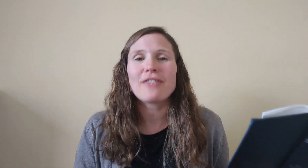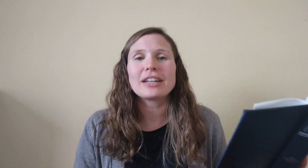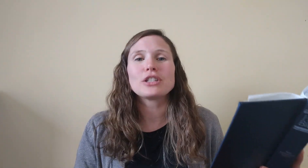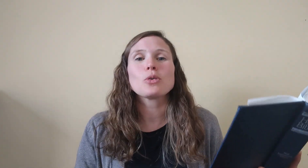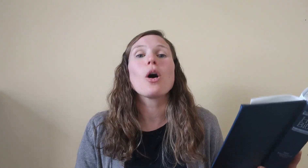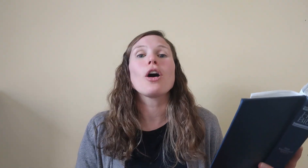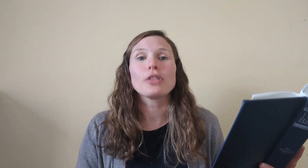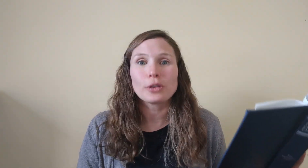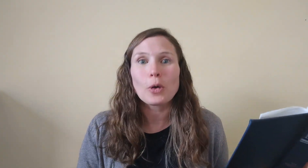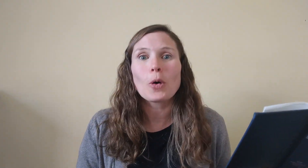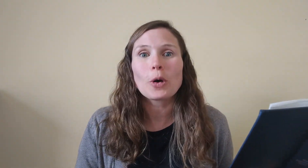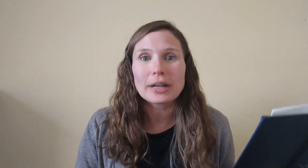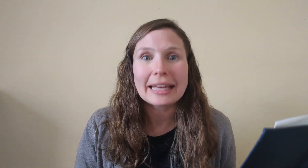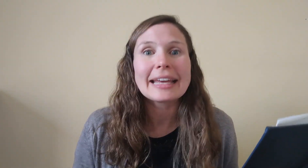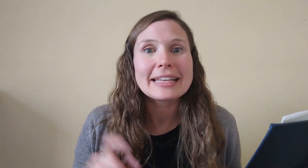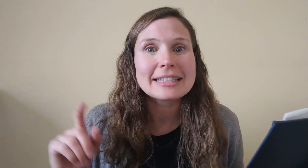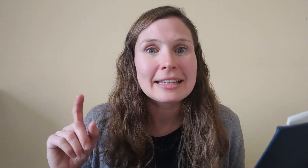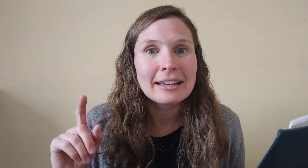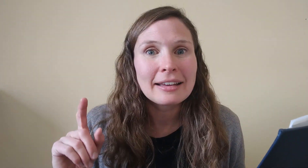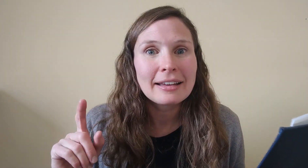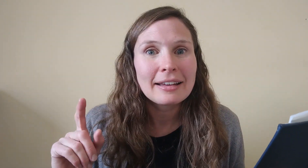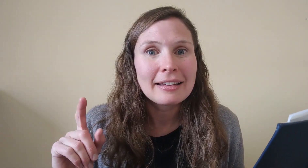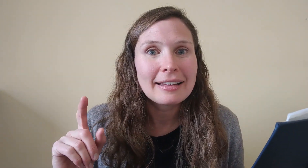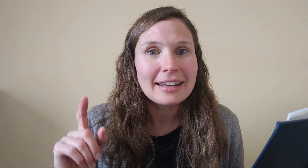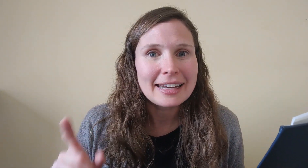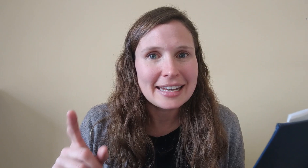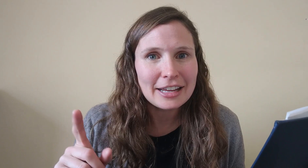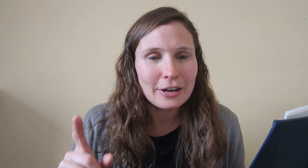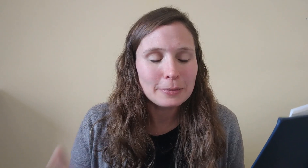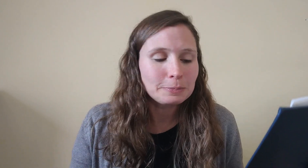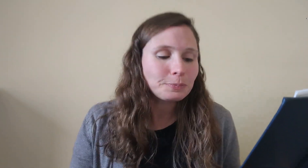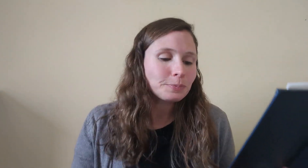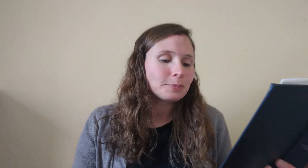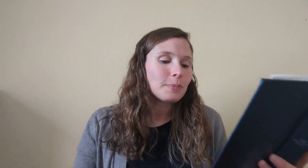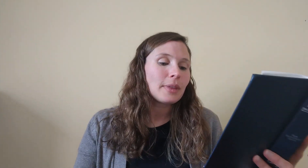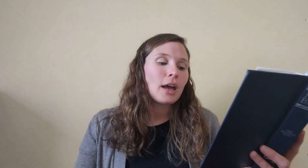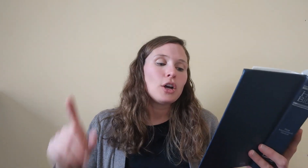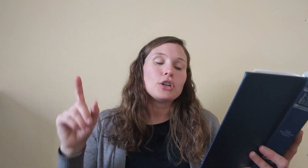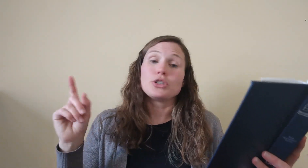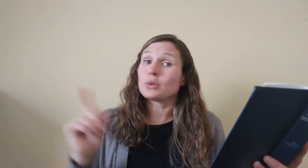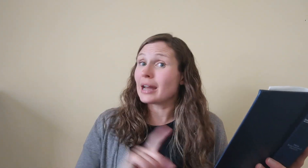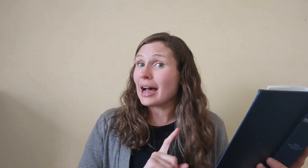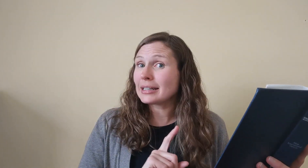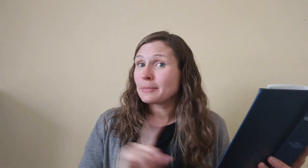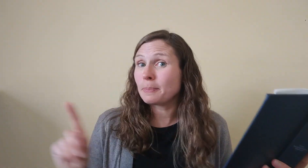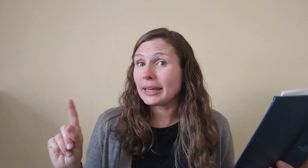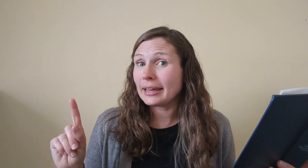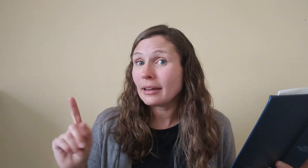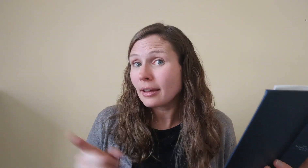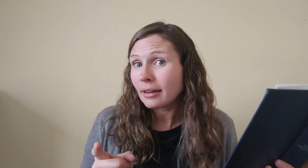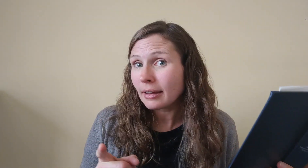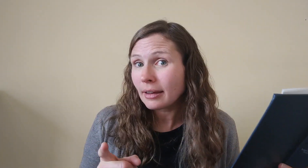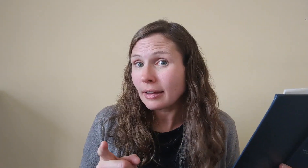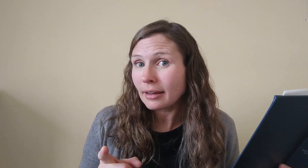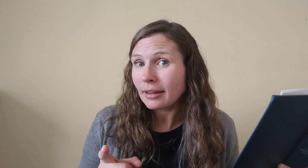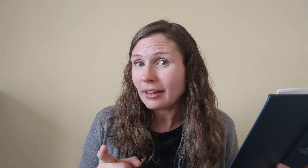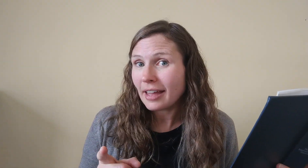gentleness be evident to all. The Lord is near. Do not be